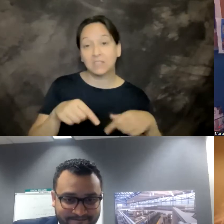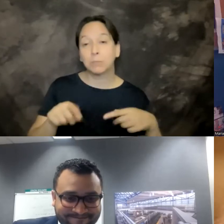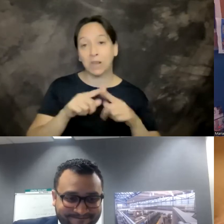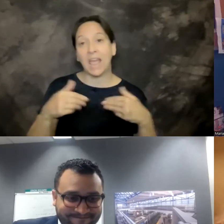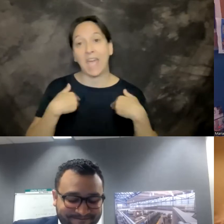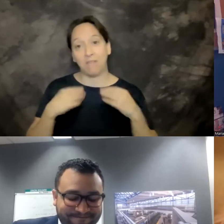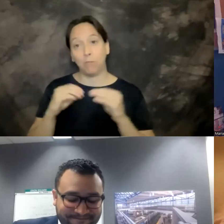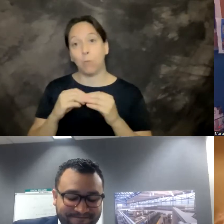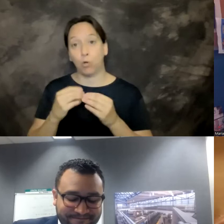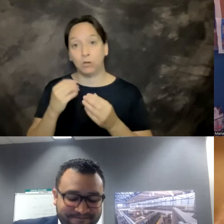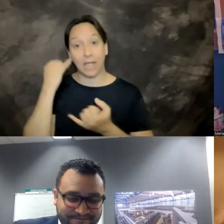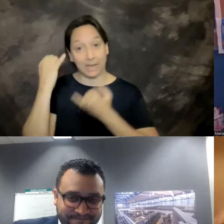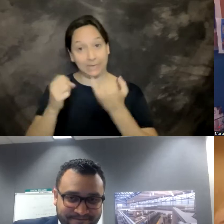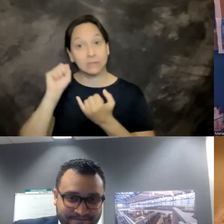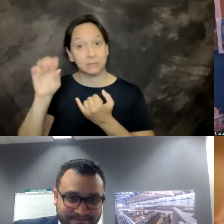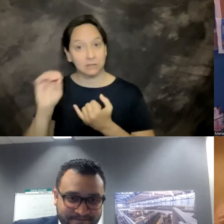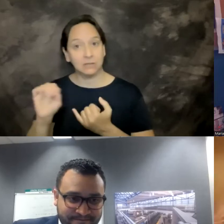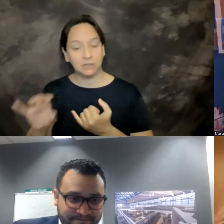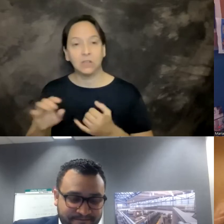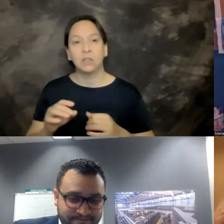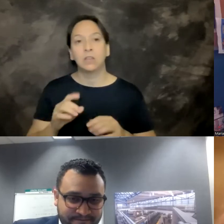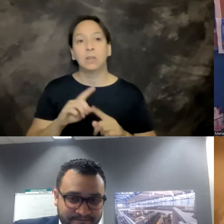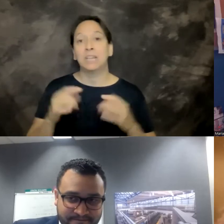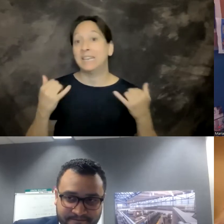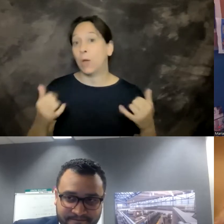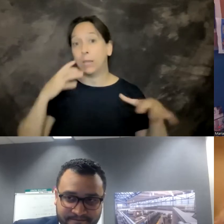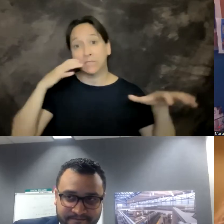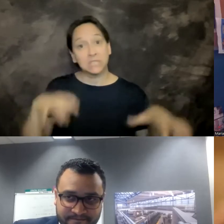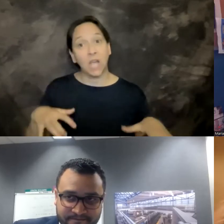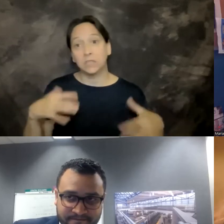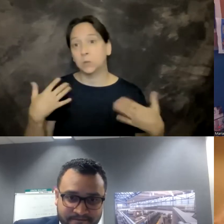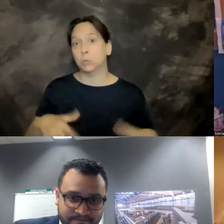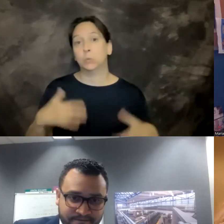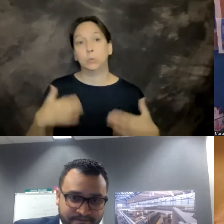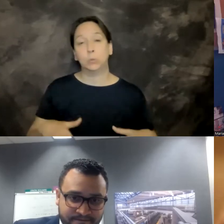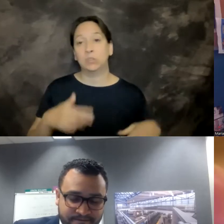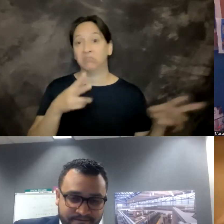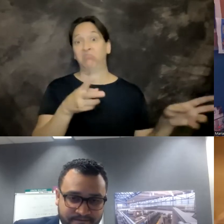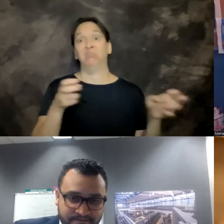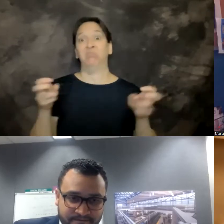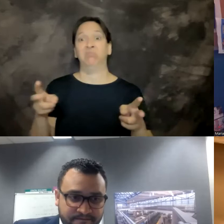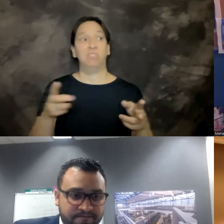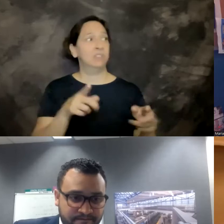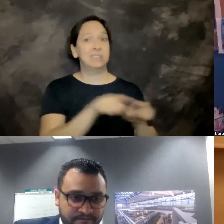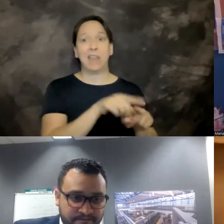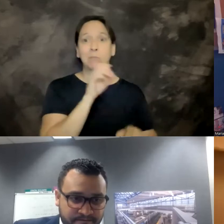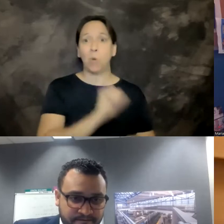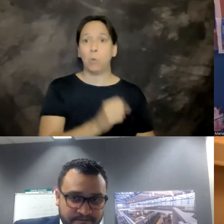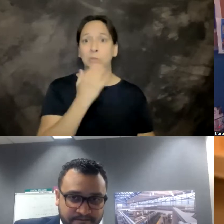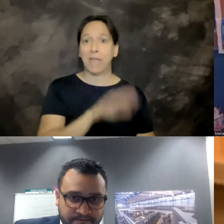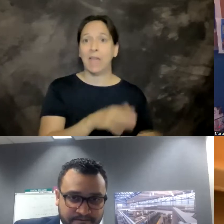to suggest, but I just am stunned at the Xeroxing of a plan. Thank